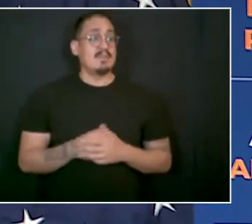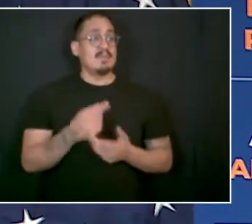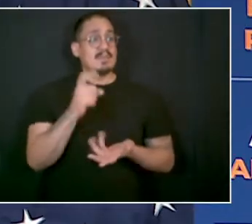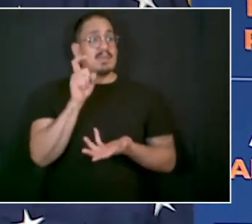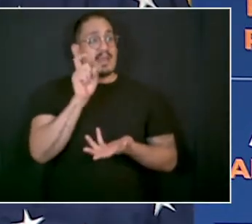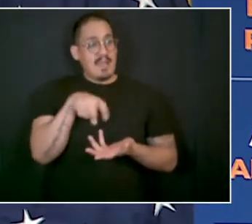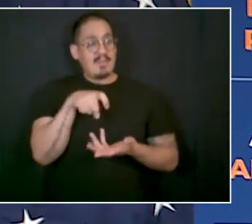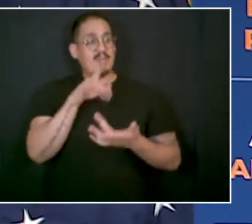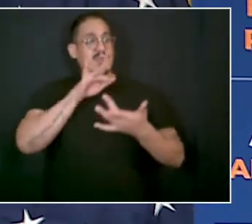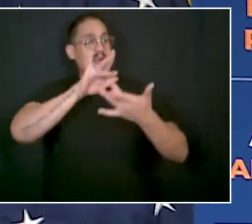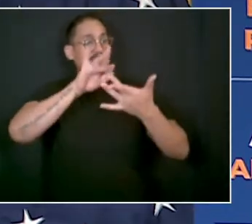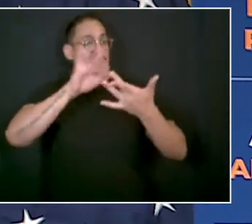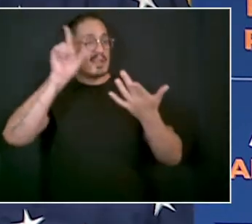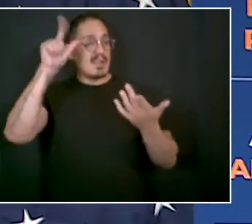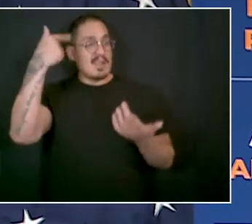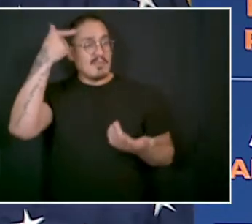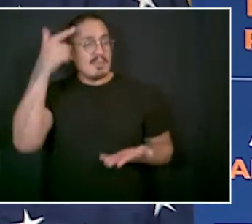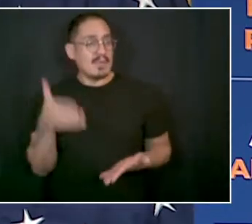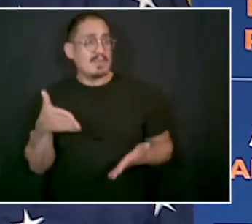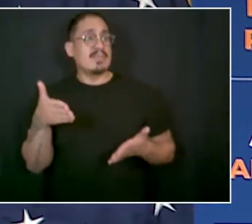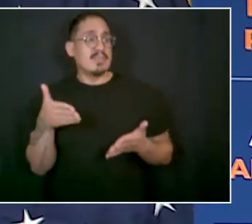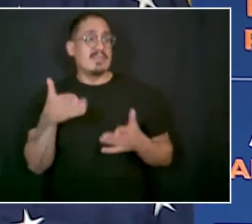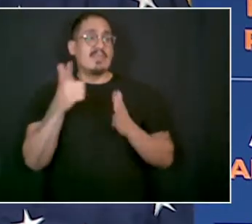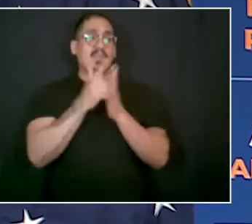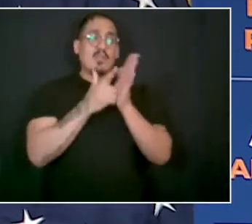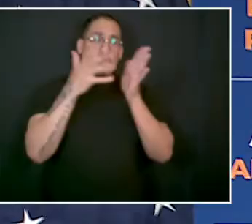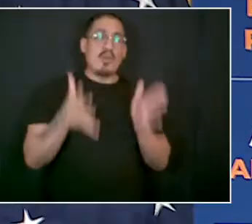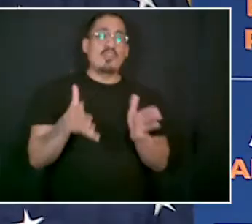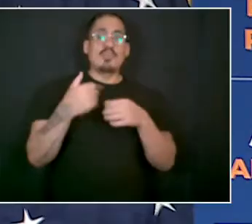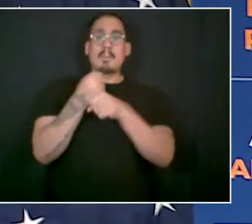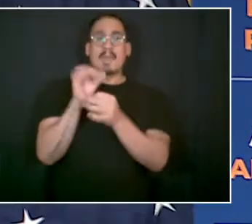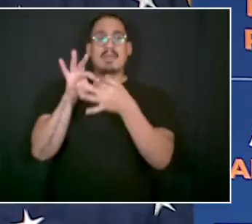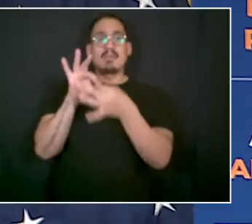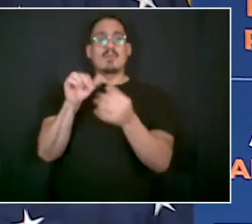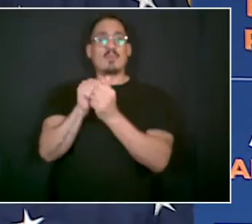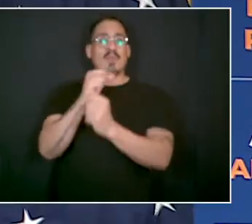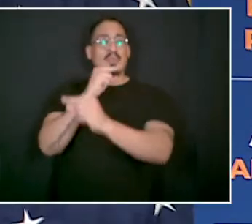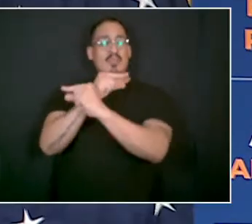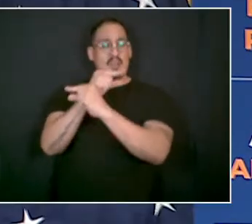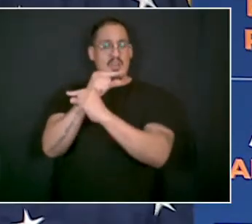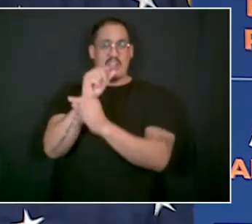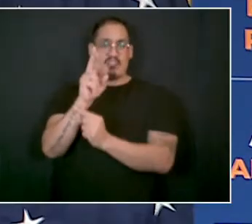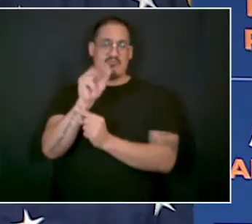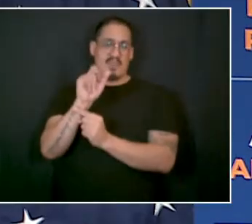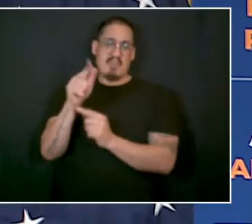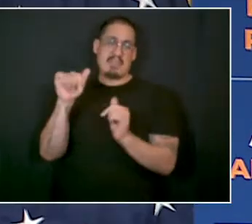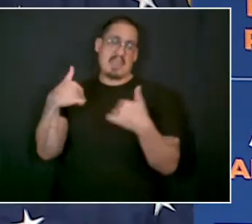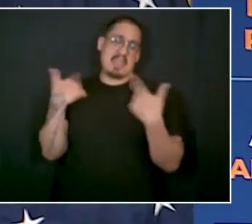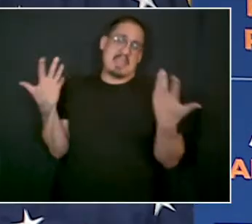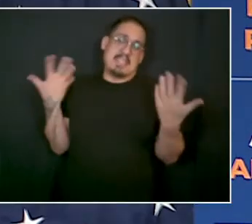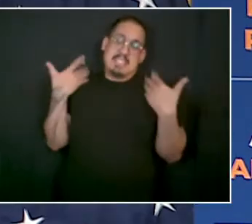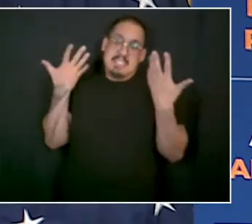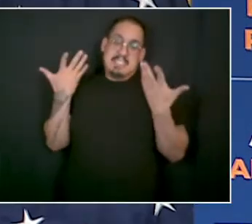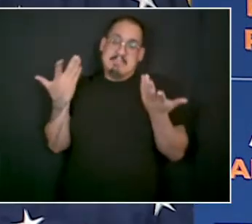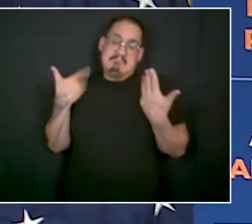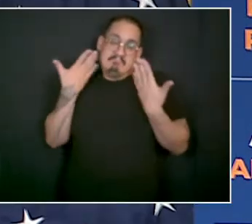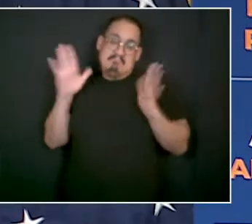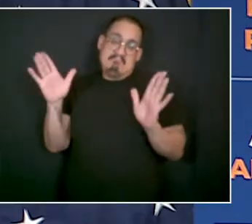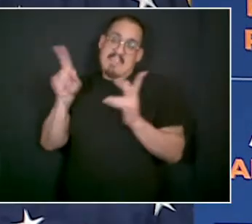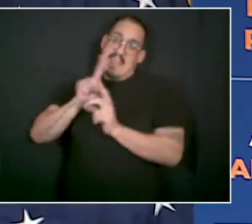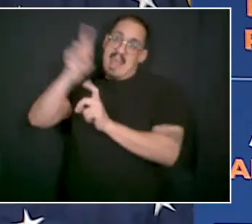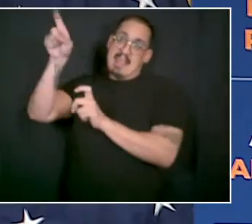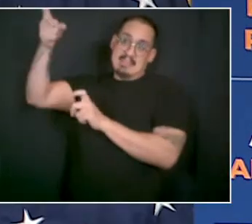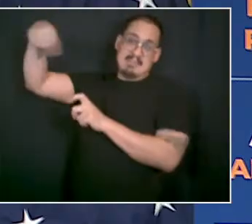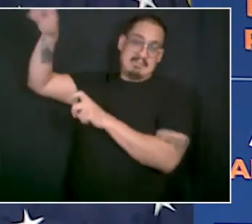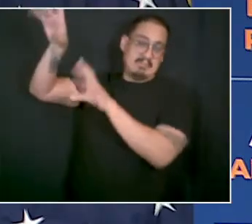these guardrails that y'all talk about. I'm gonna continue to do what I've done. I voiced my